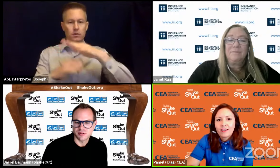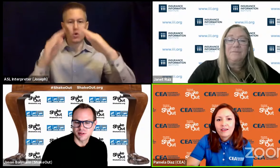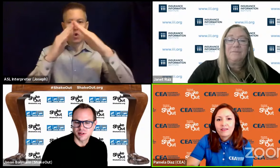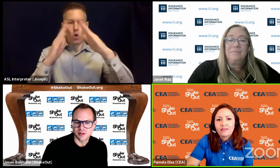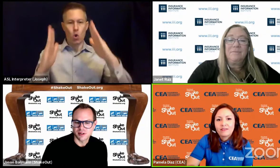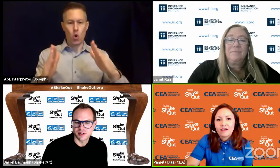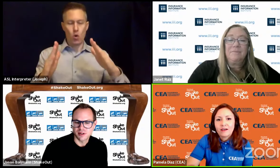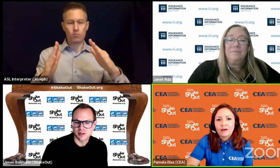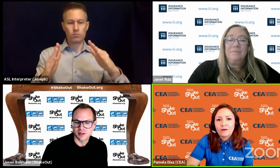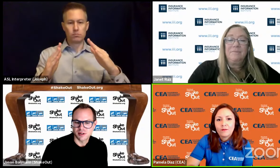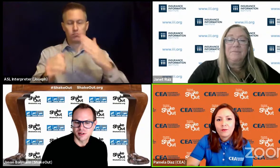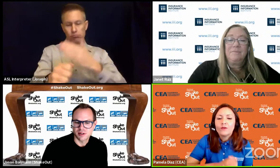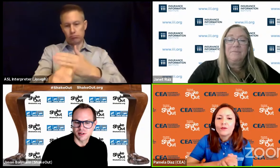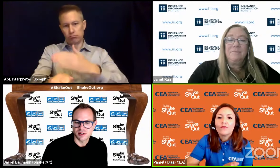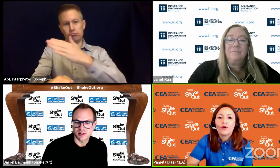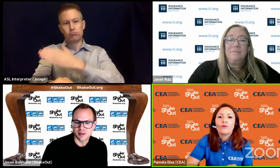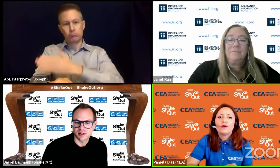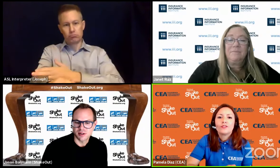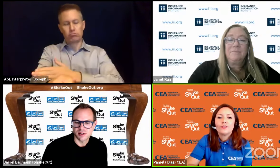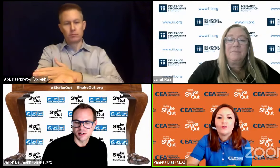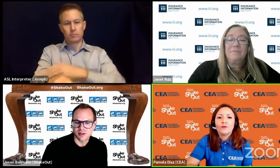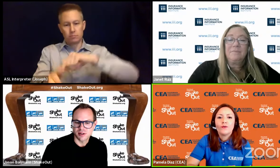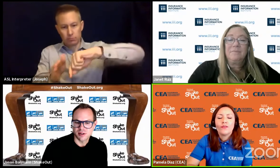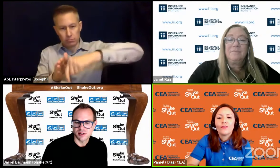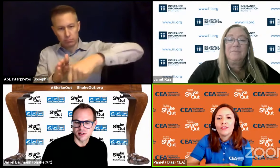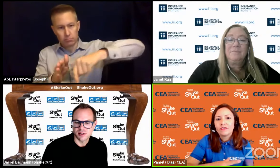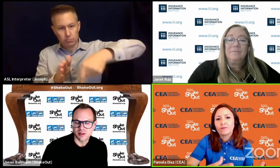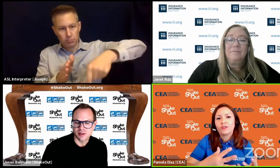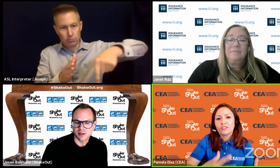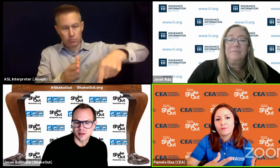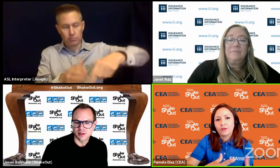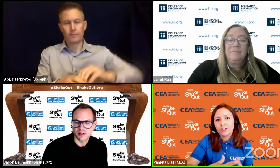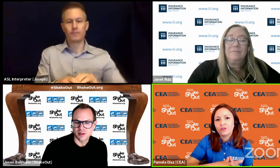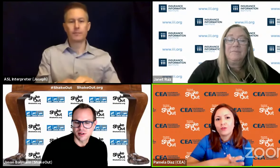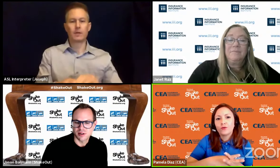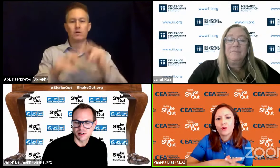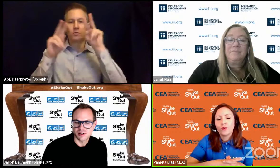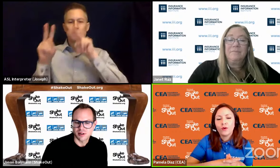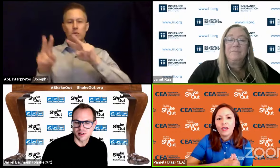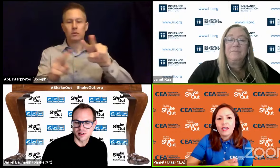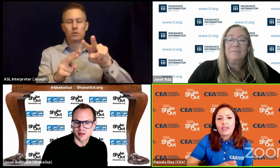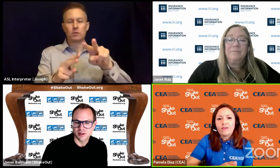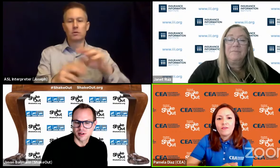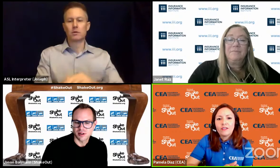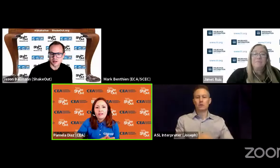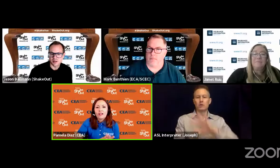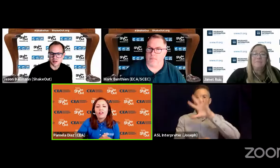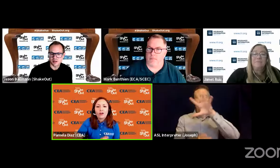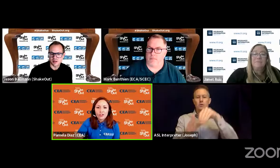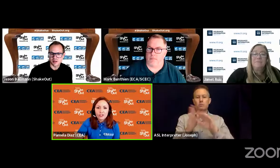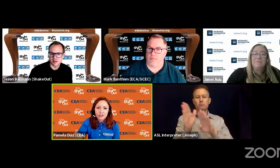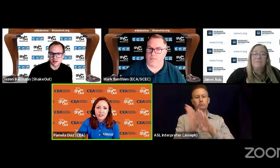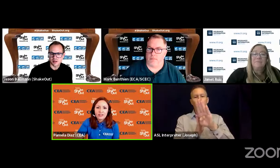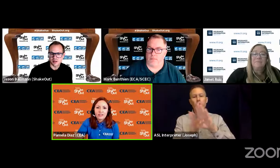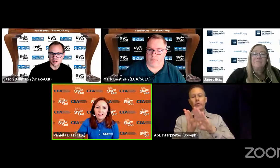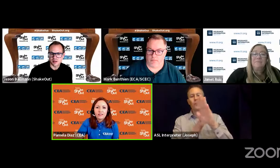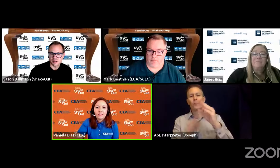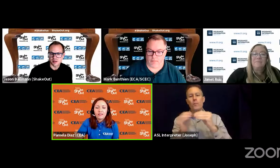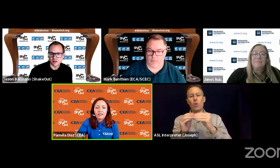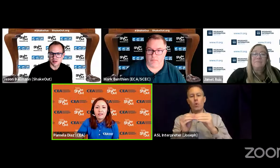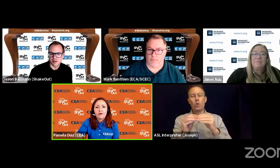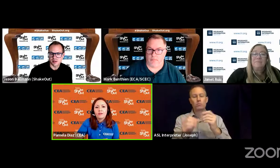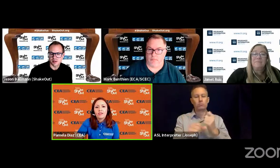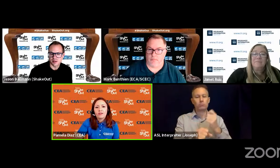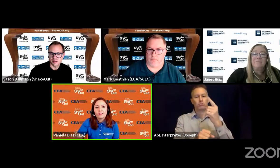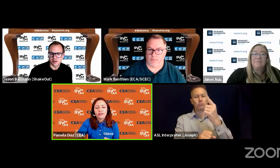And we look forward to this participation to grow even larger in